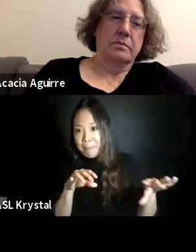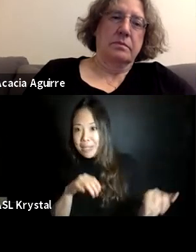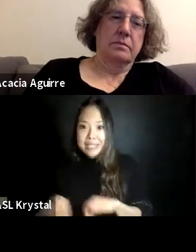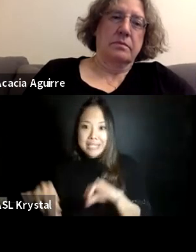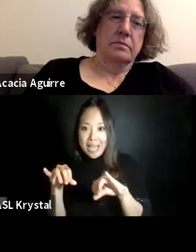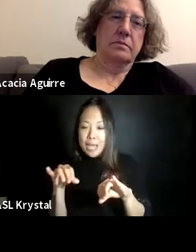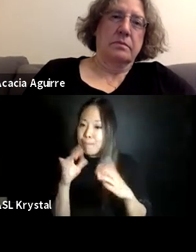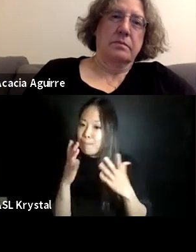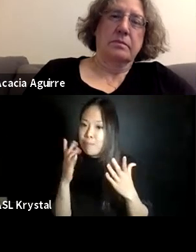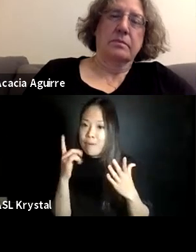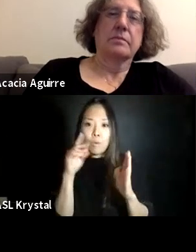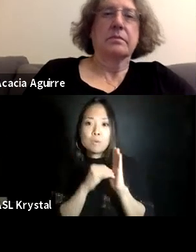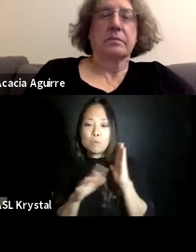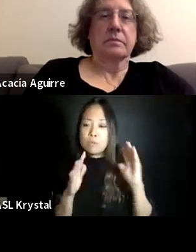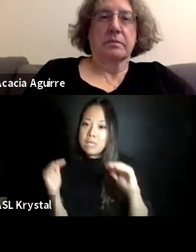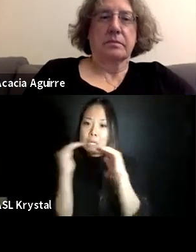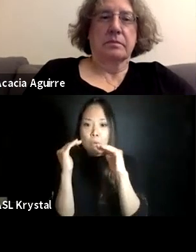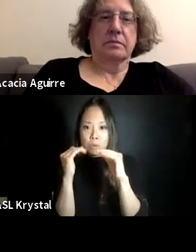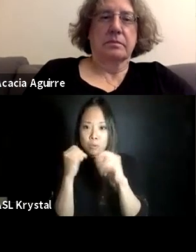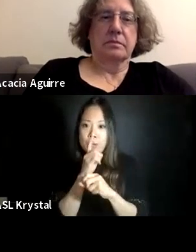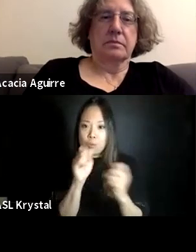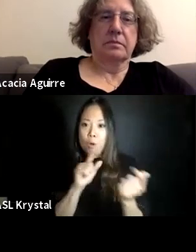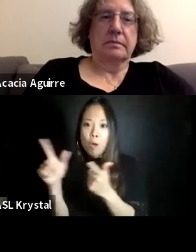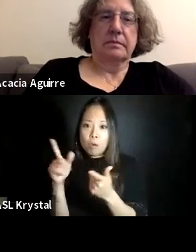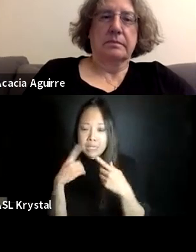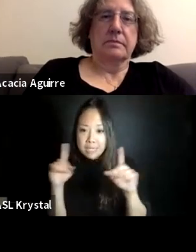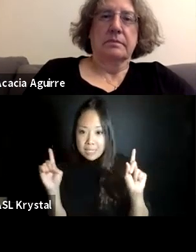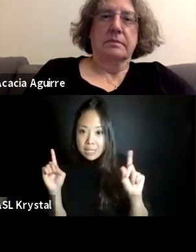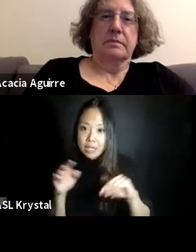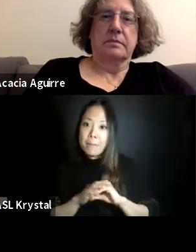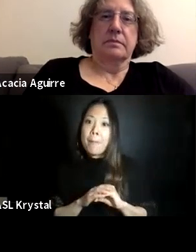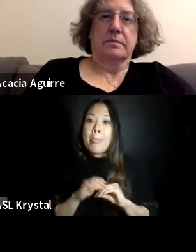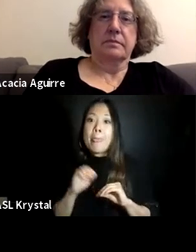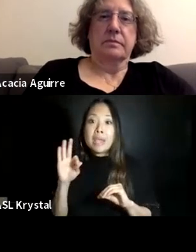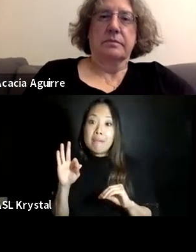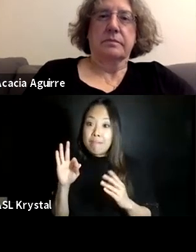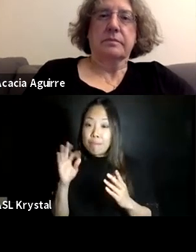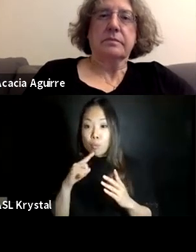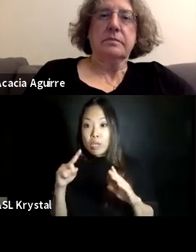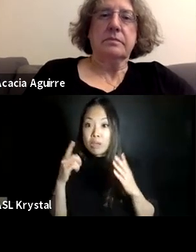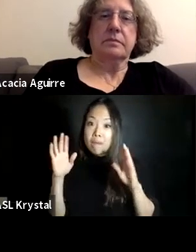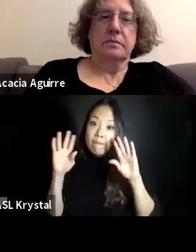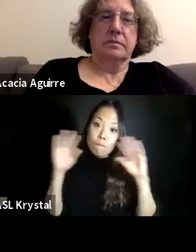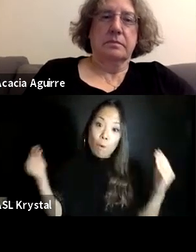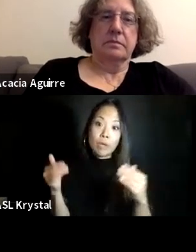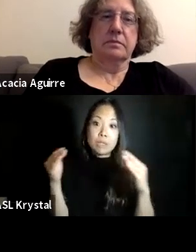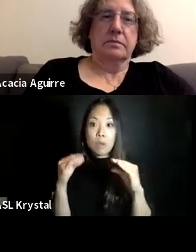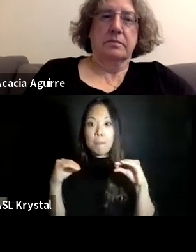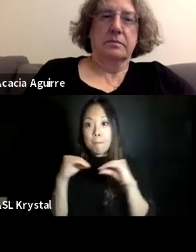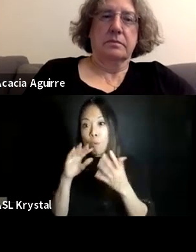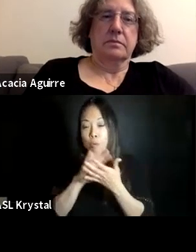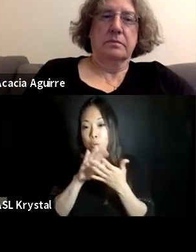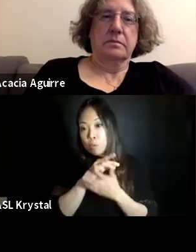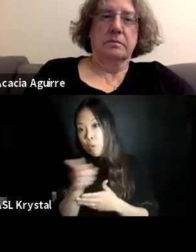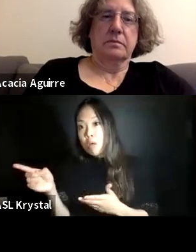succeed. If we all had given half of the focus we give to BLS to any other high school, their students would be thriving much more. Graduation rates would